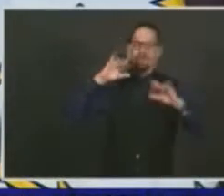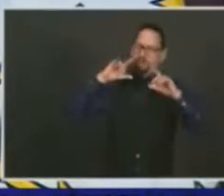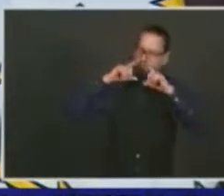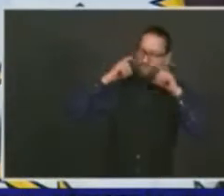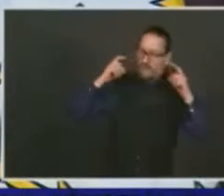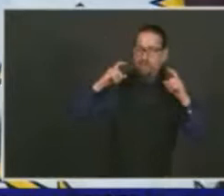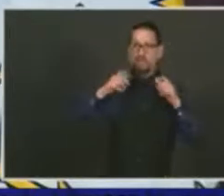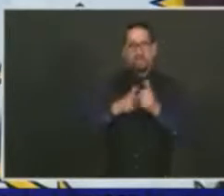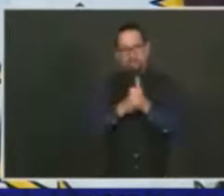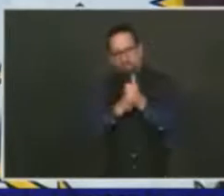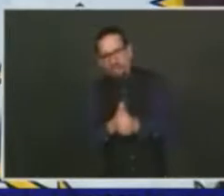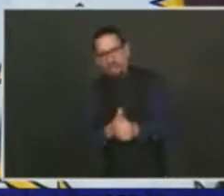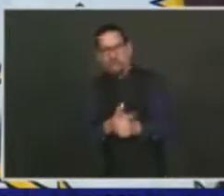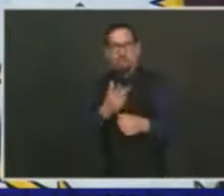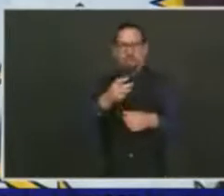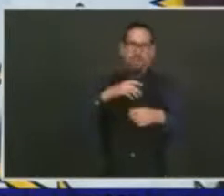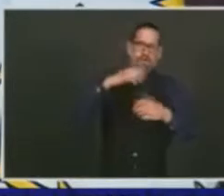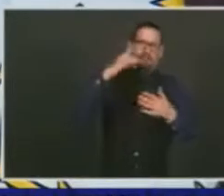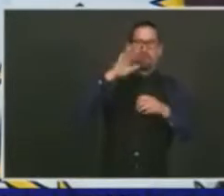already doing it.